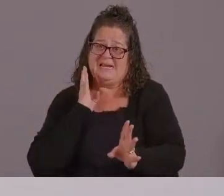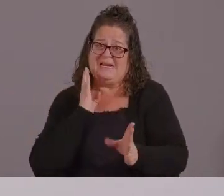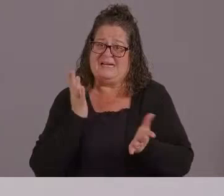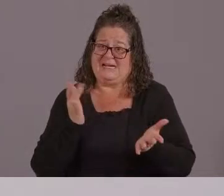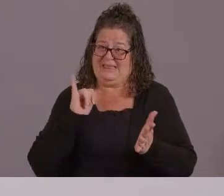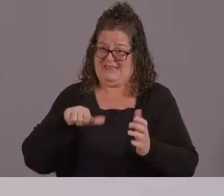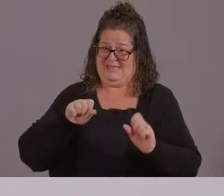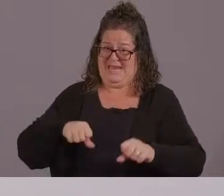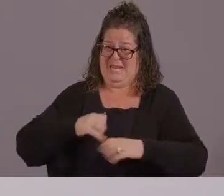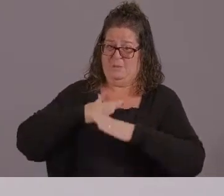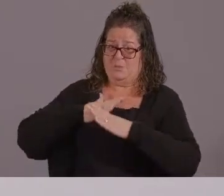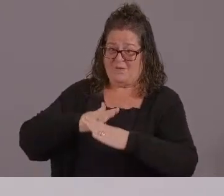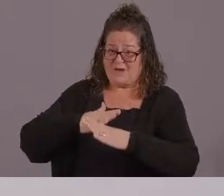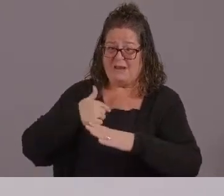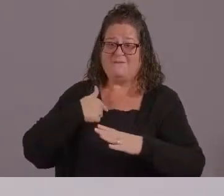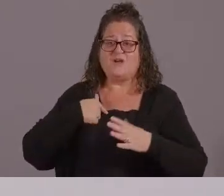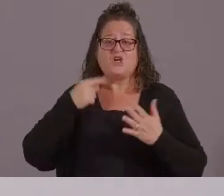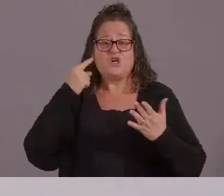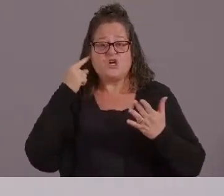longer now that